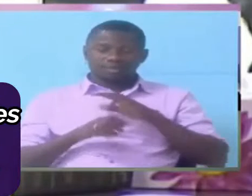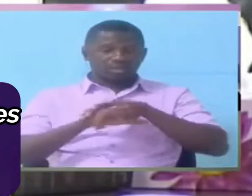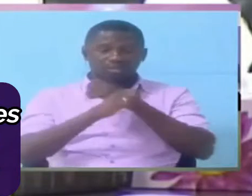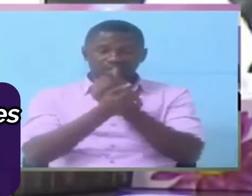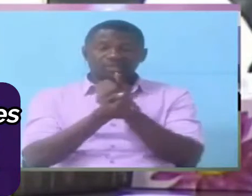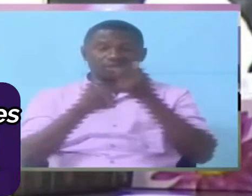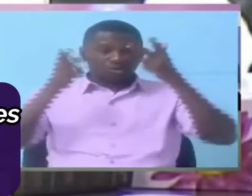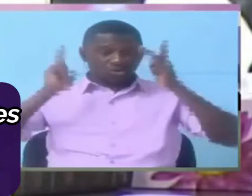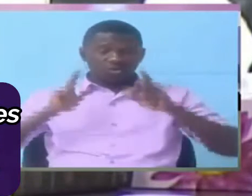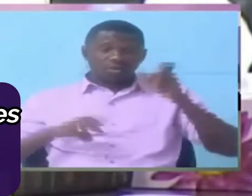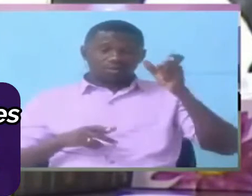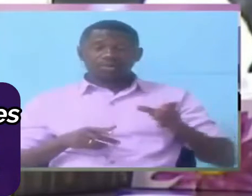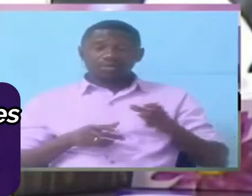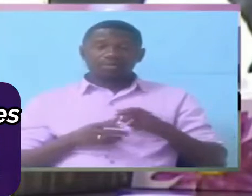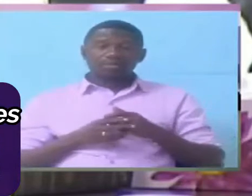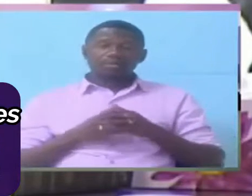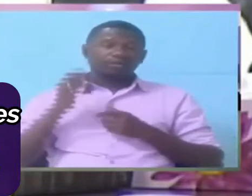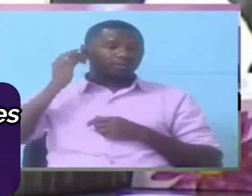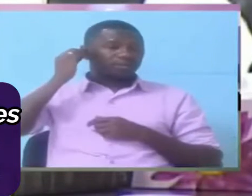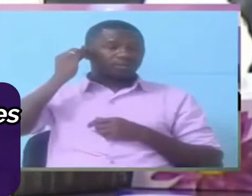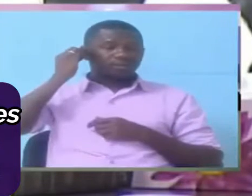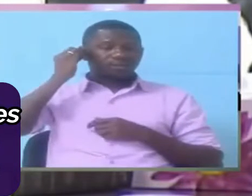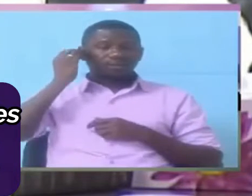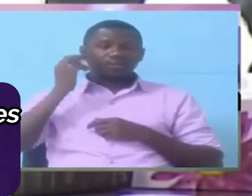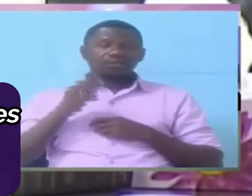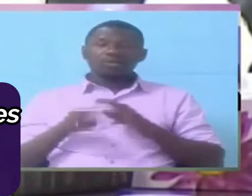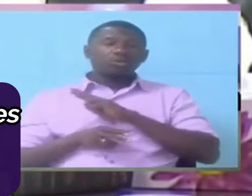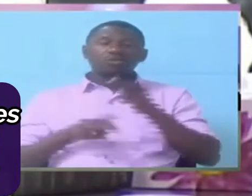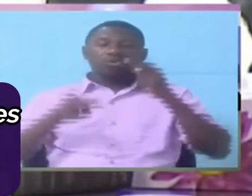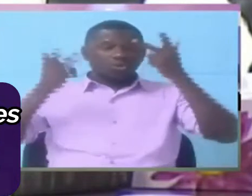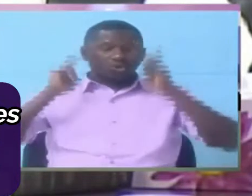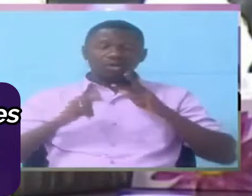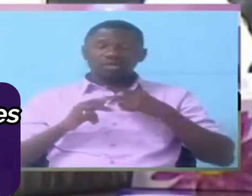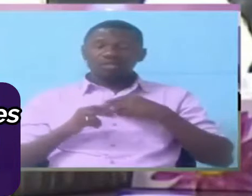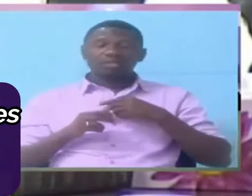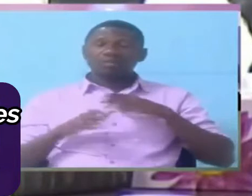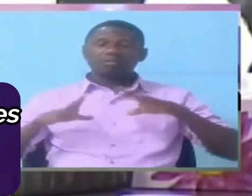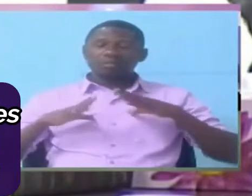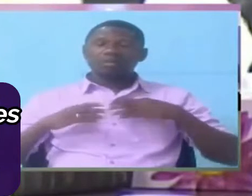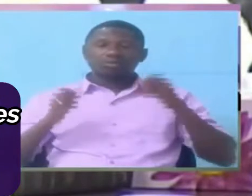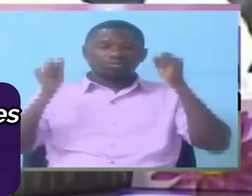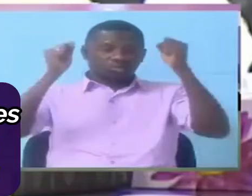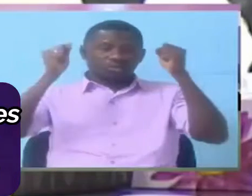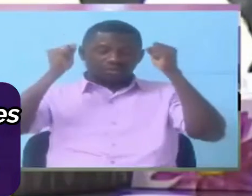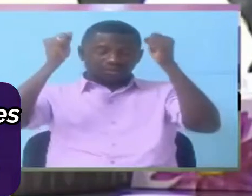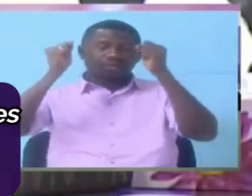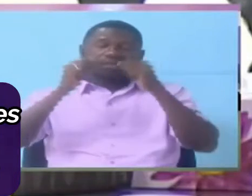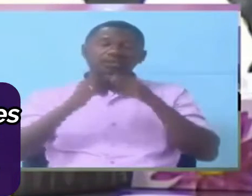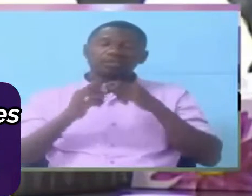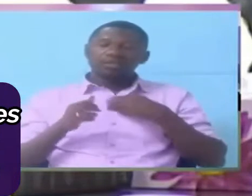Lawyers were detained. Lawyer man sonka protest. And there were no lawyers that were ready to protest.